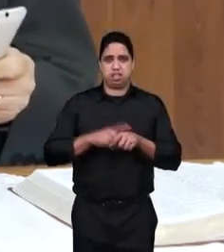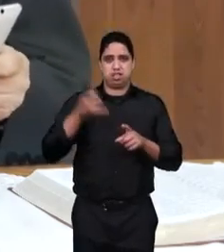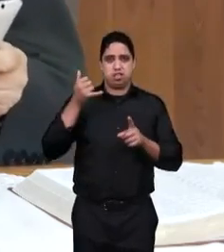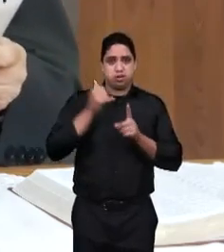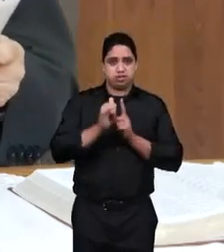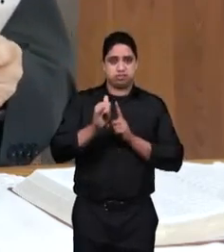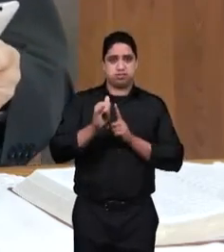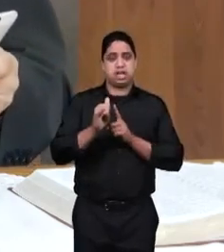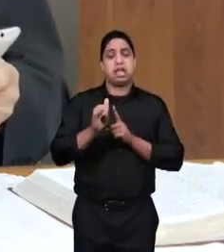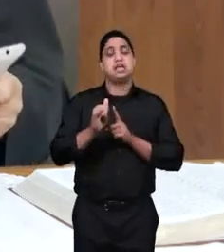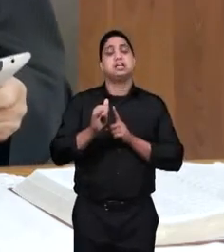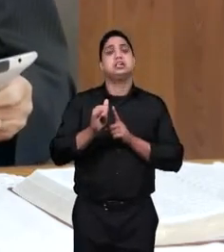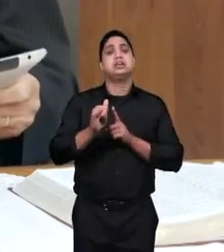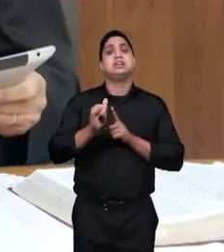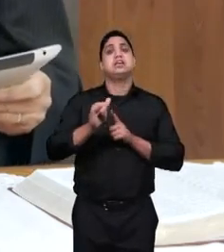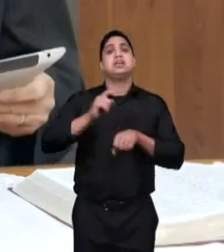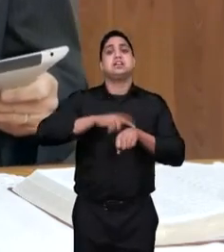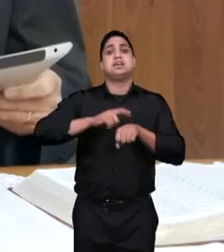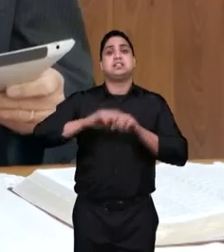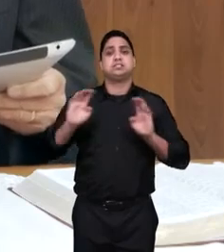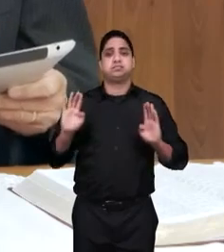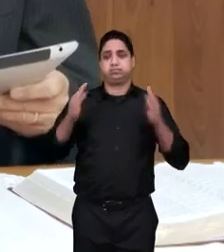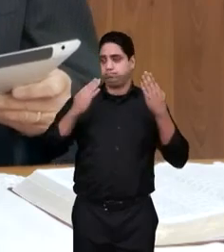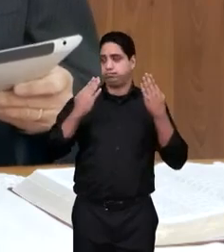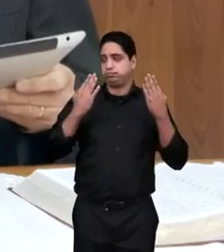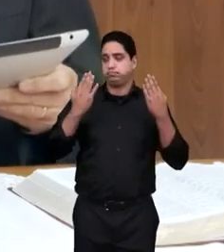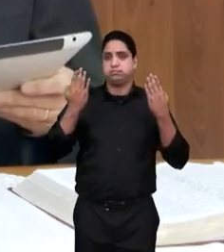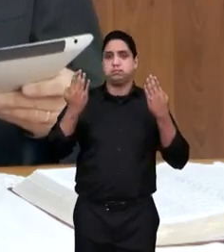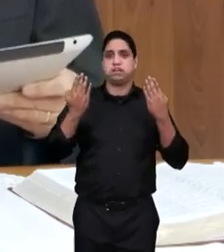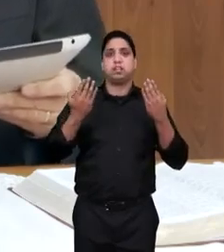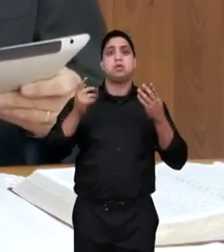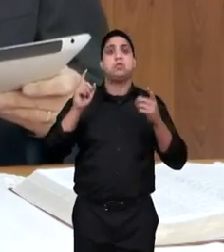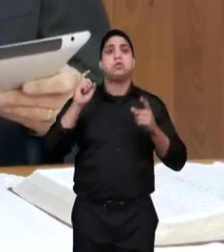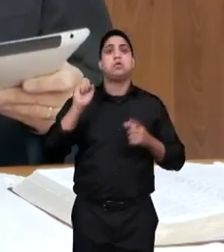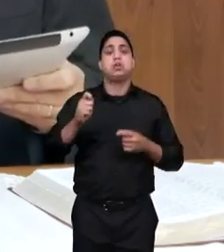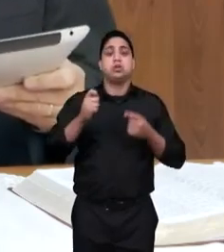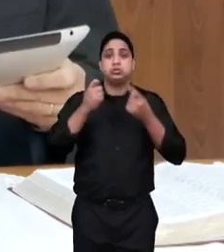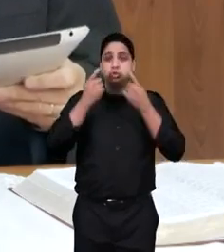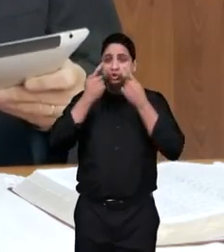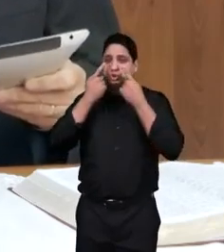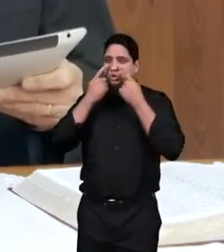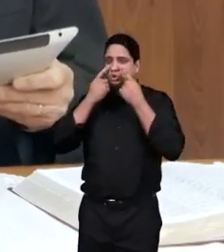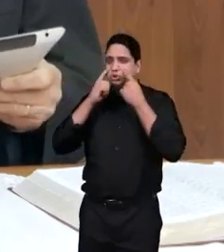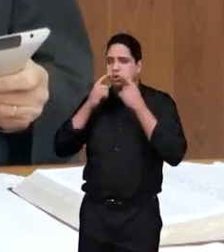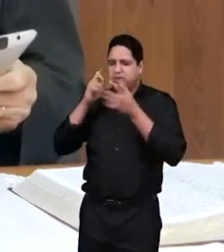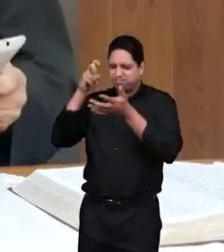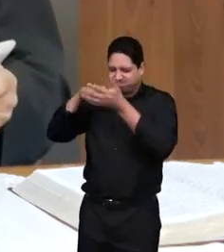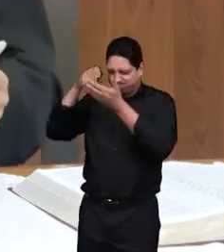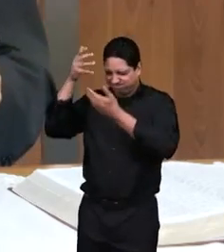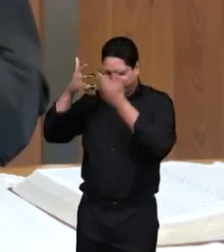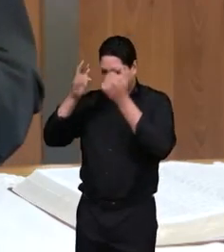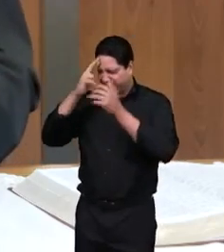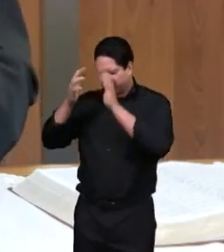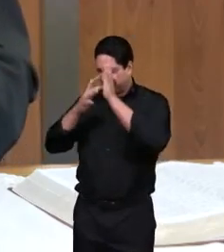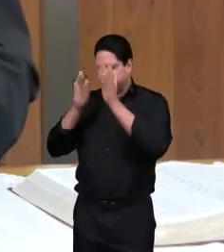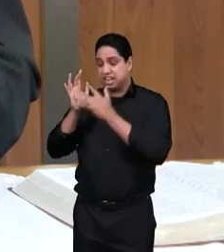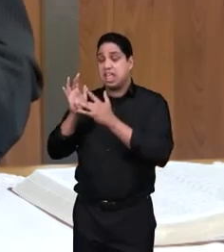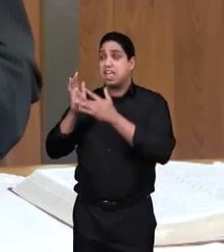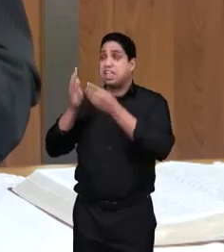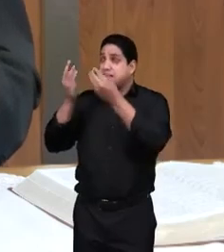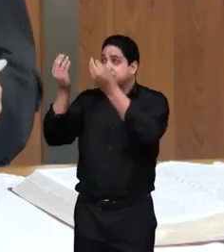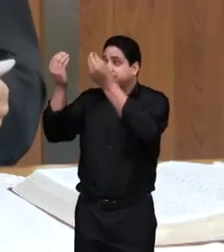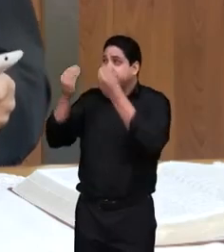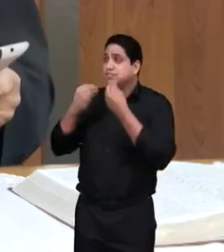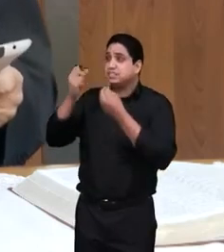she celebrated the wedding feast was exactly to cry at the feet of the Lord Jesus and receive